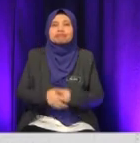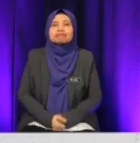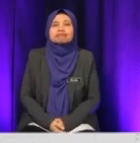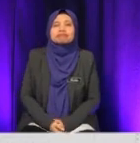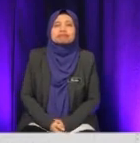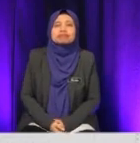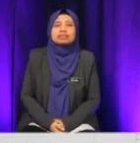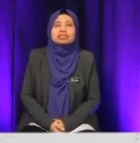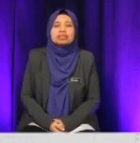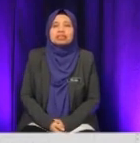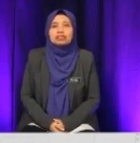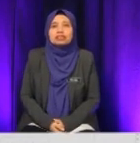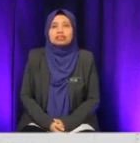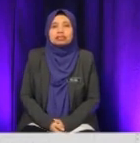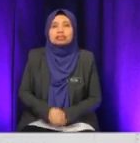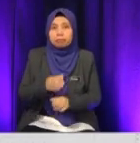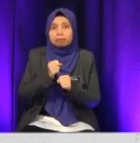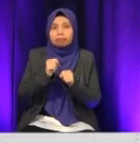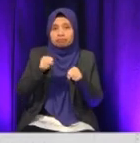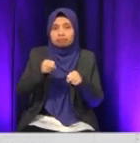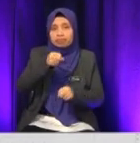Isma. So one ice cream stick for you.